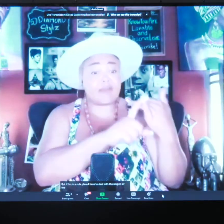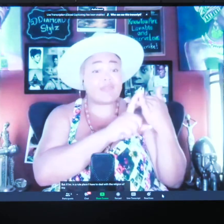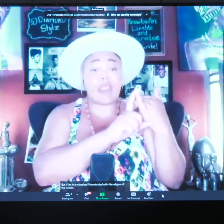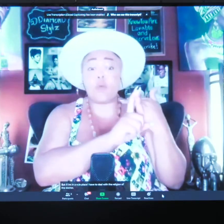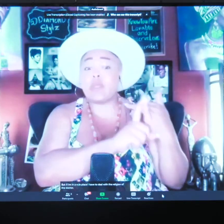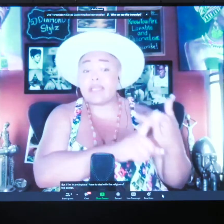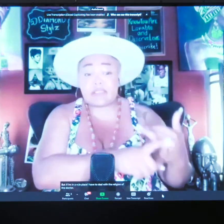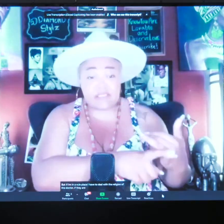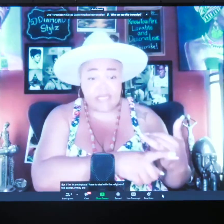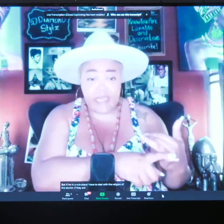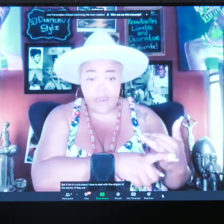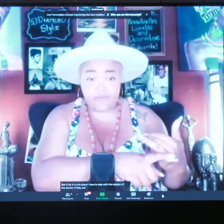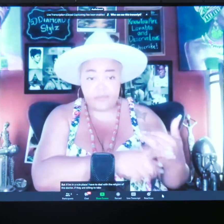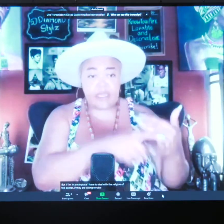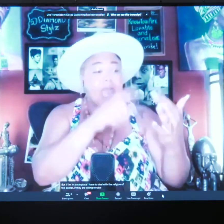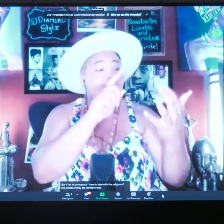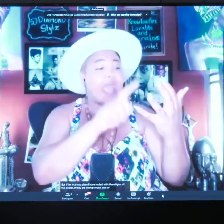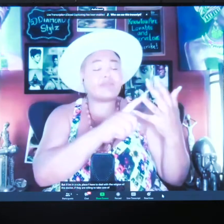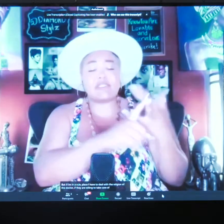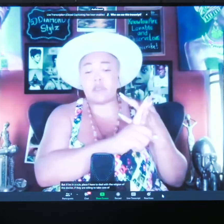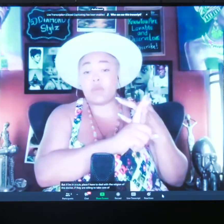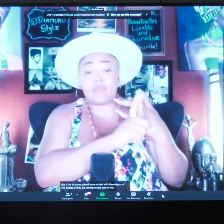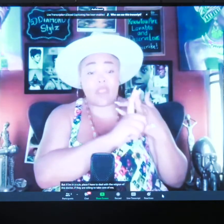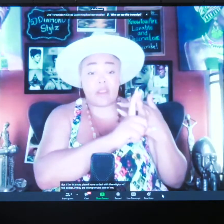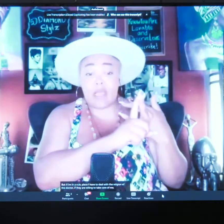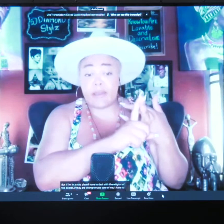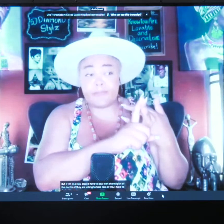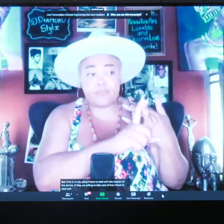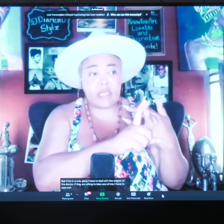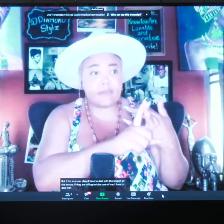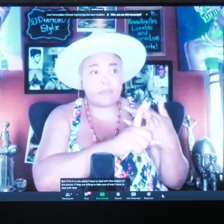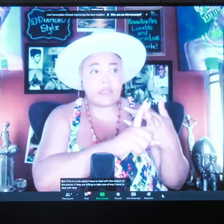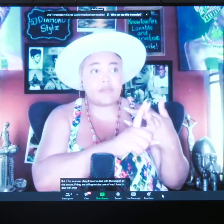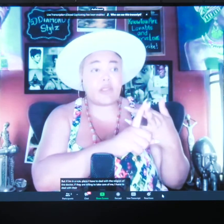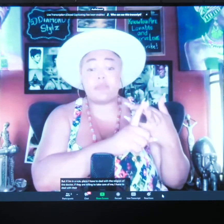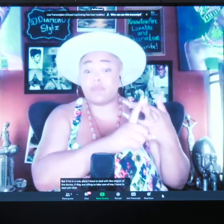If they are willing to take care of me, I have to deal with the